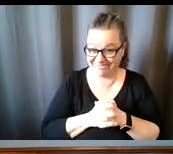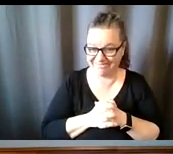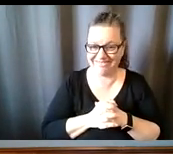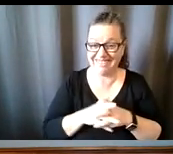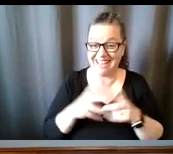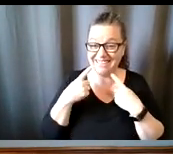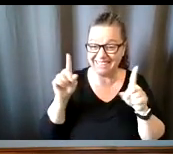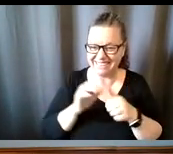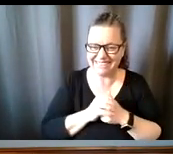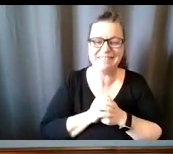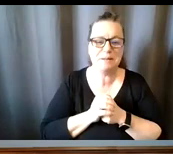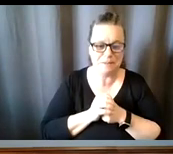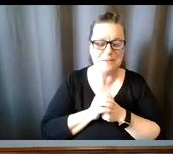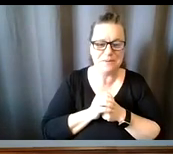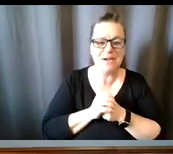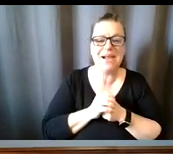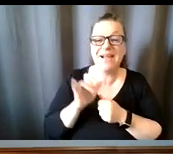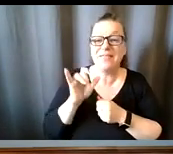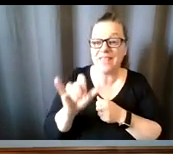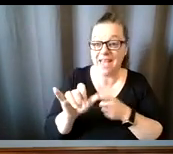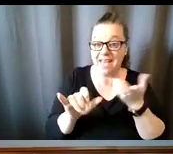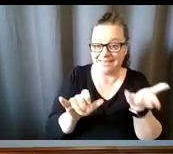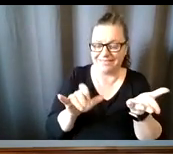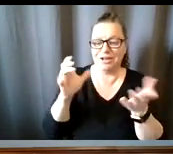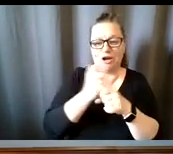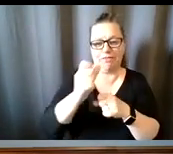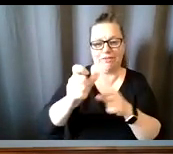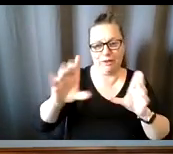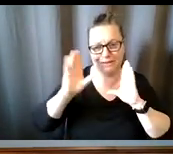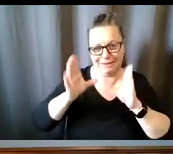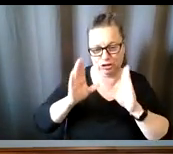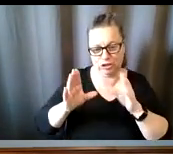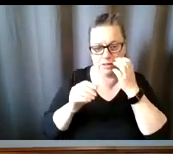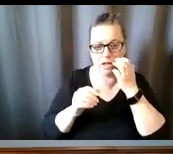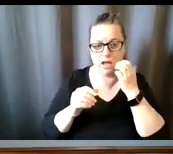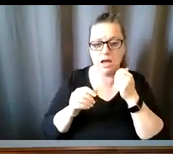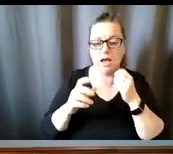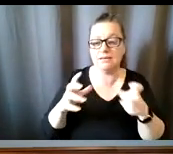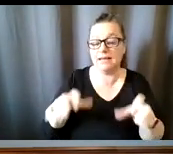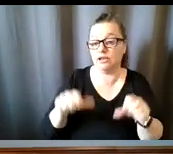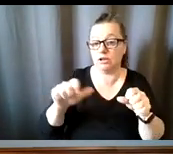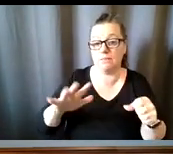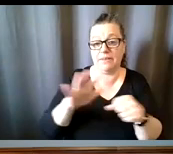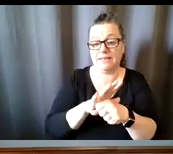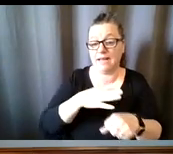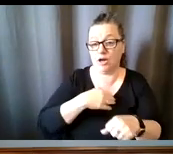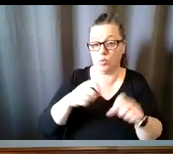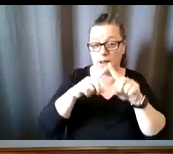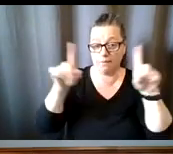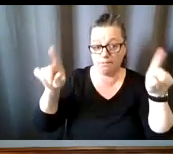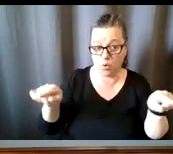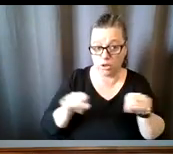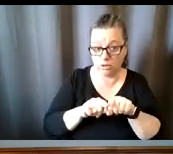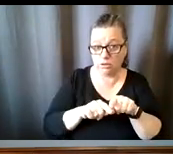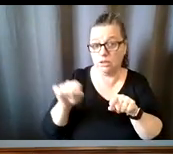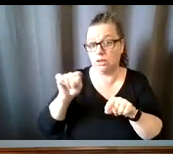it. So yeah, that finally got their attention because I ended up taking up the entire whiteboard, hyphenated it, and took up a second